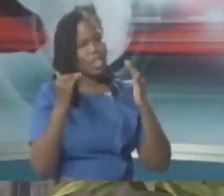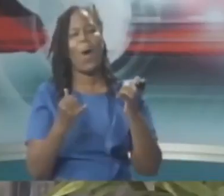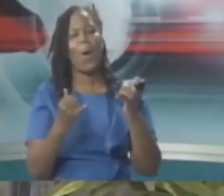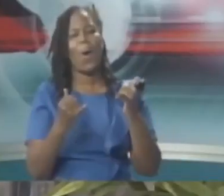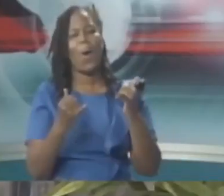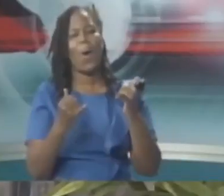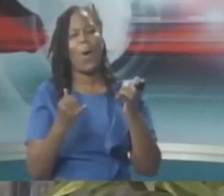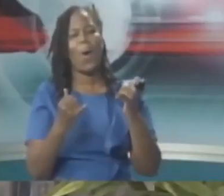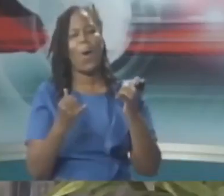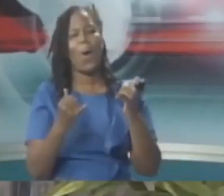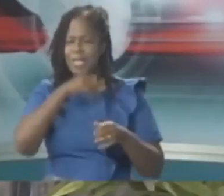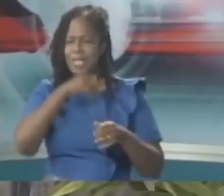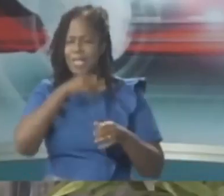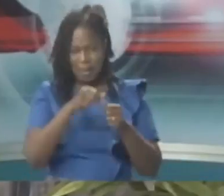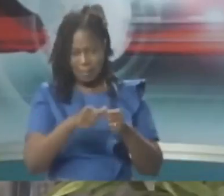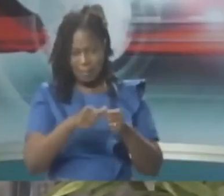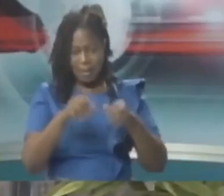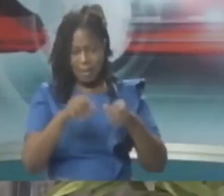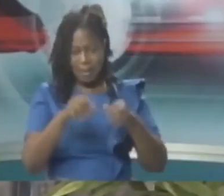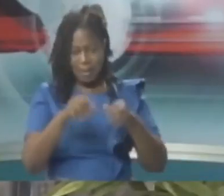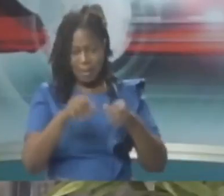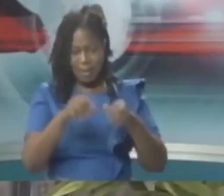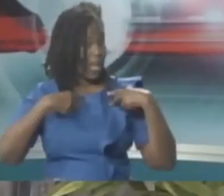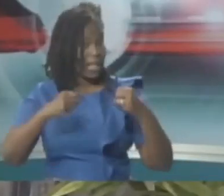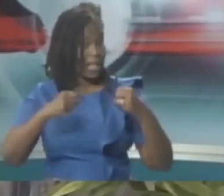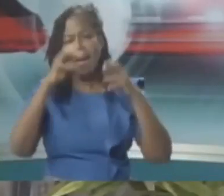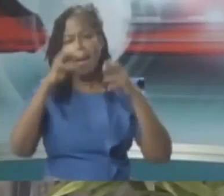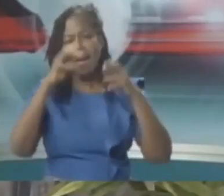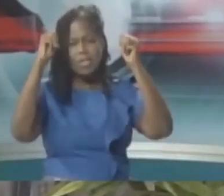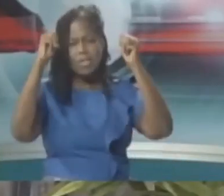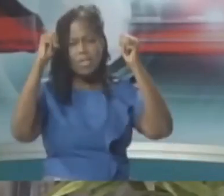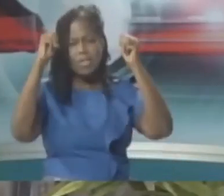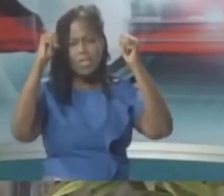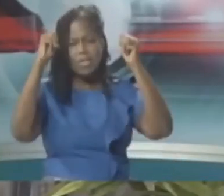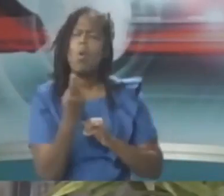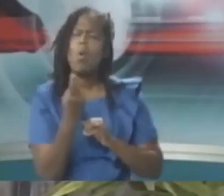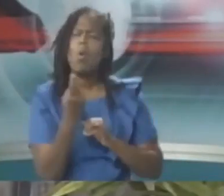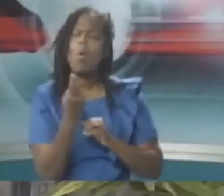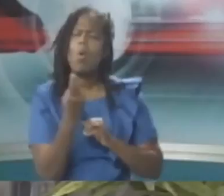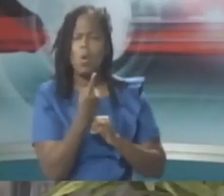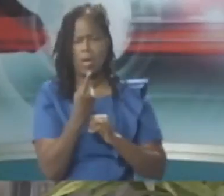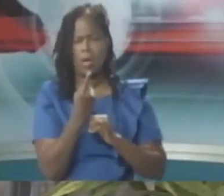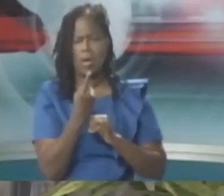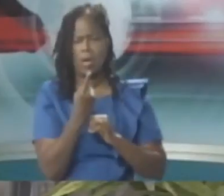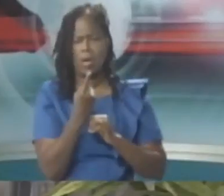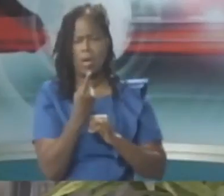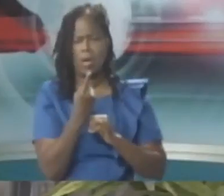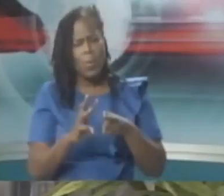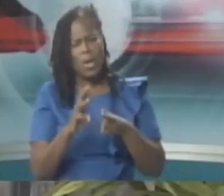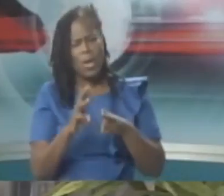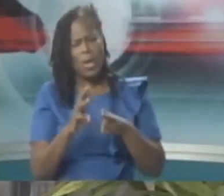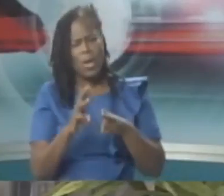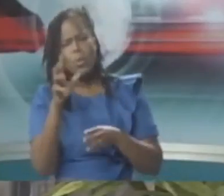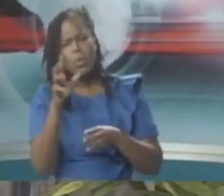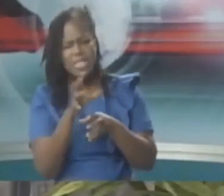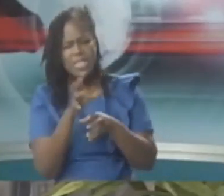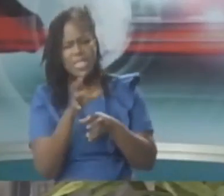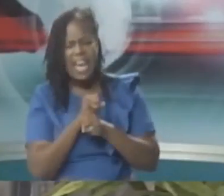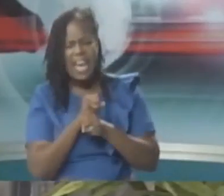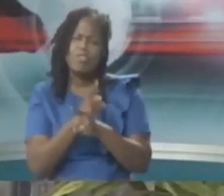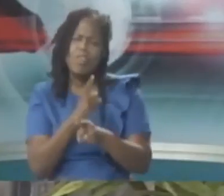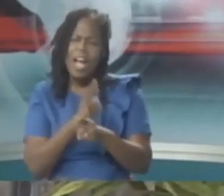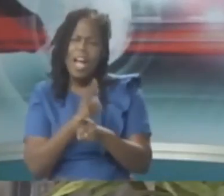remember that the Ministry of Health and the Ministry of Communications are your only credible sources of government information on